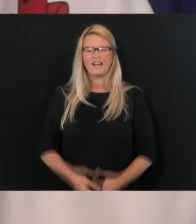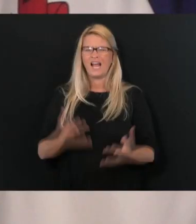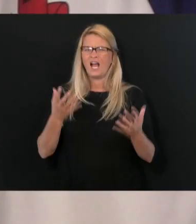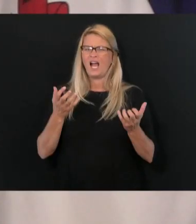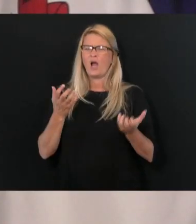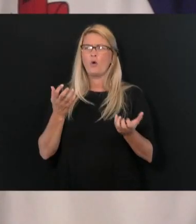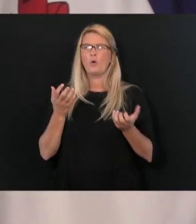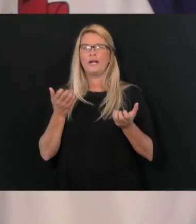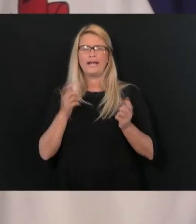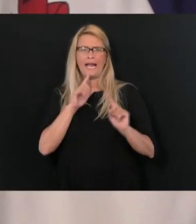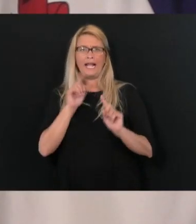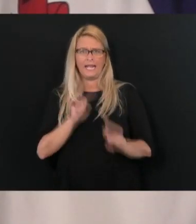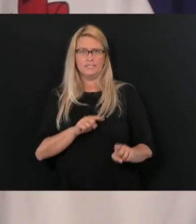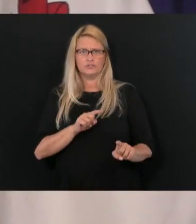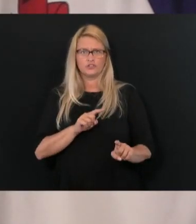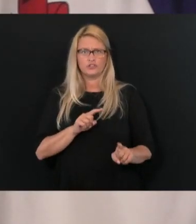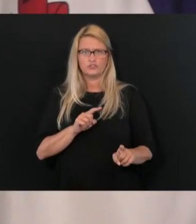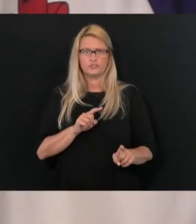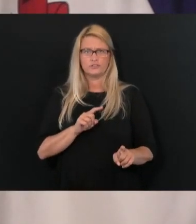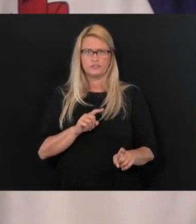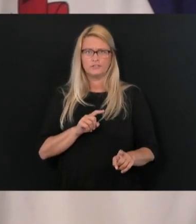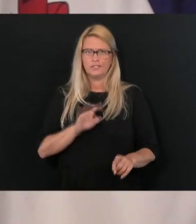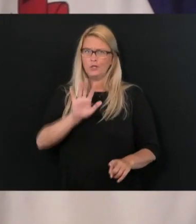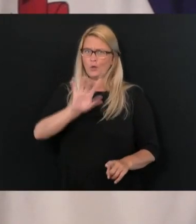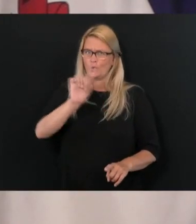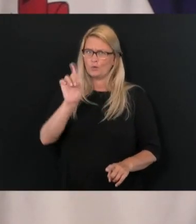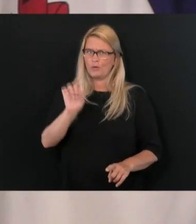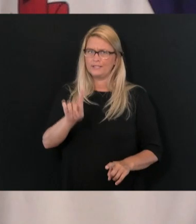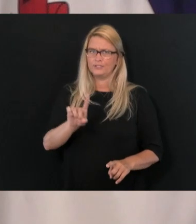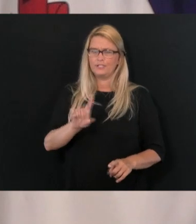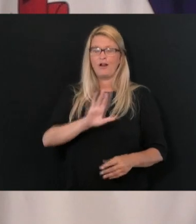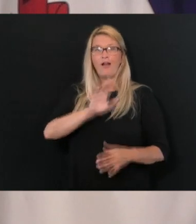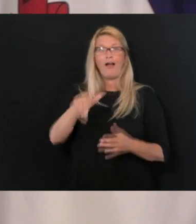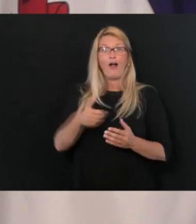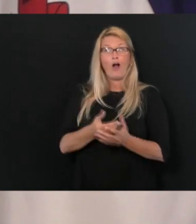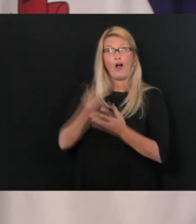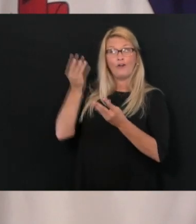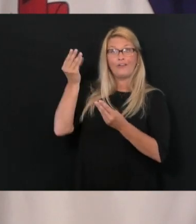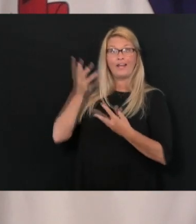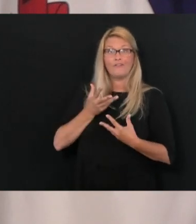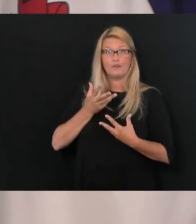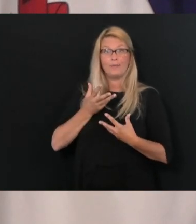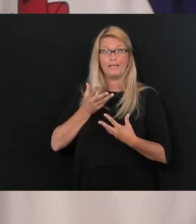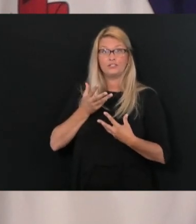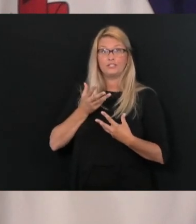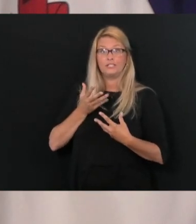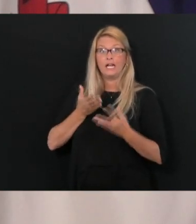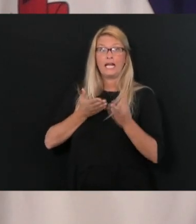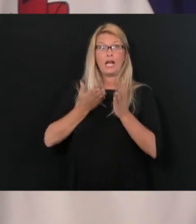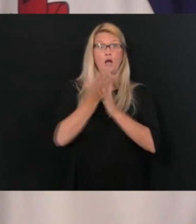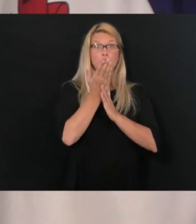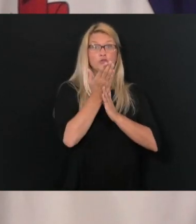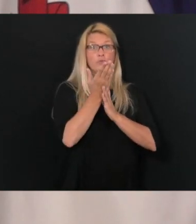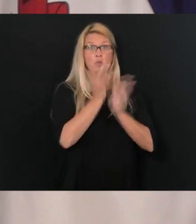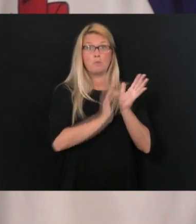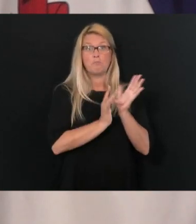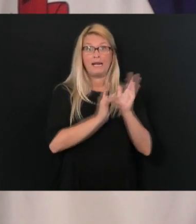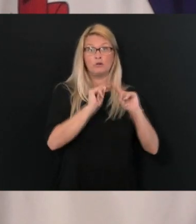know, all of this information has got to flow to me through the medical team and medical experts.